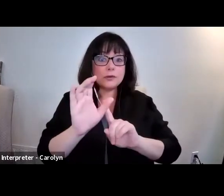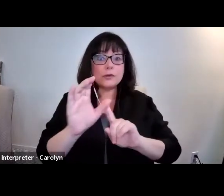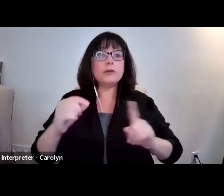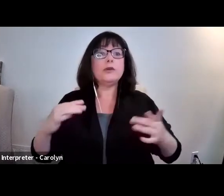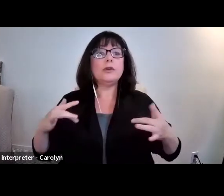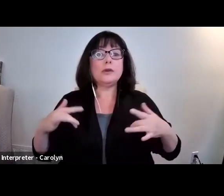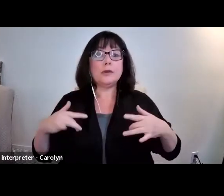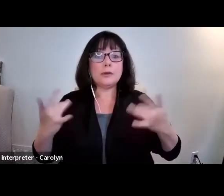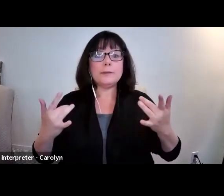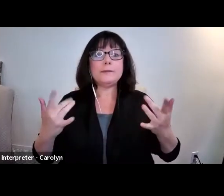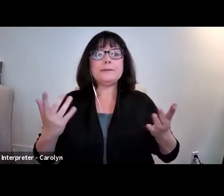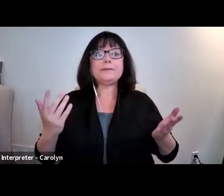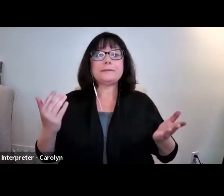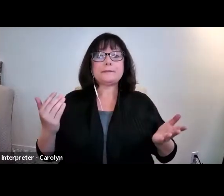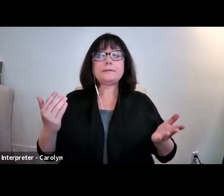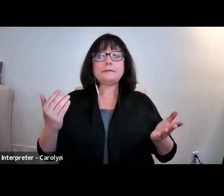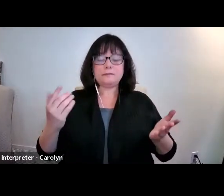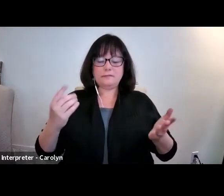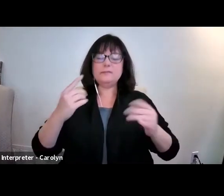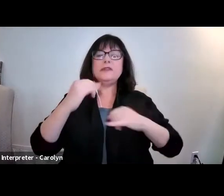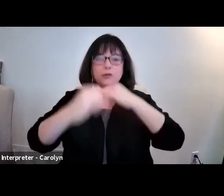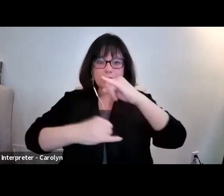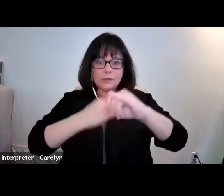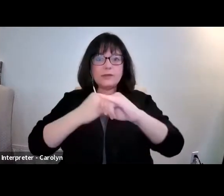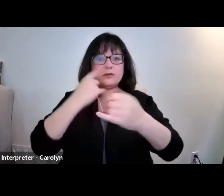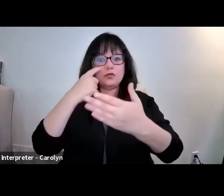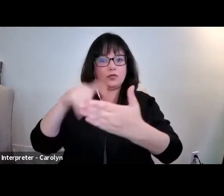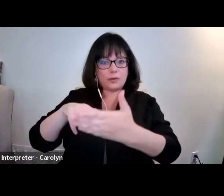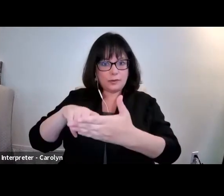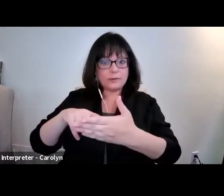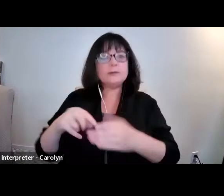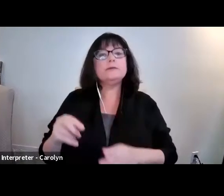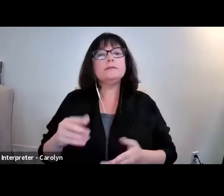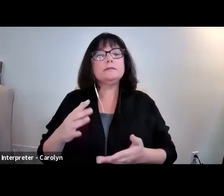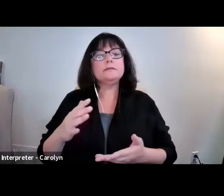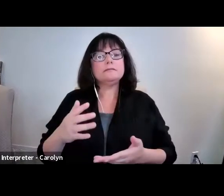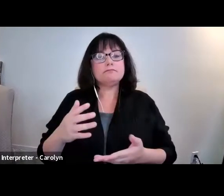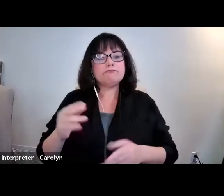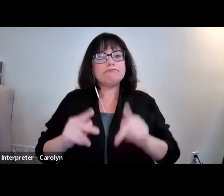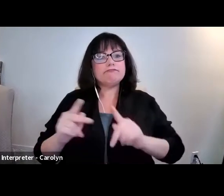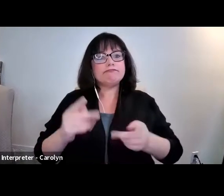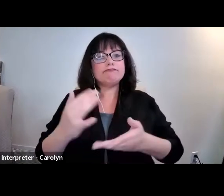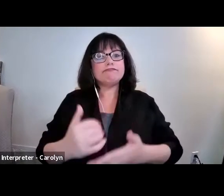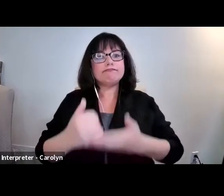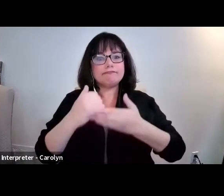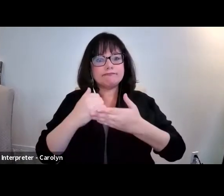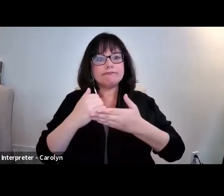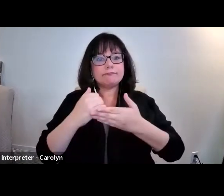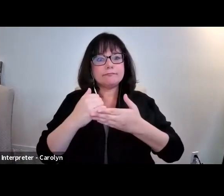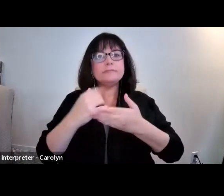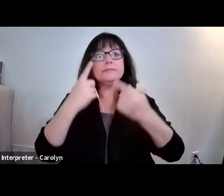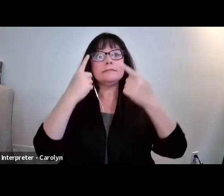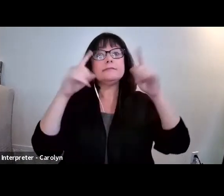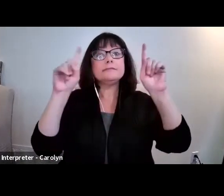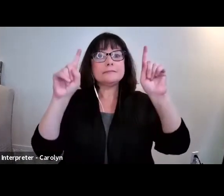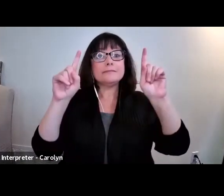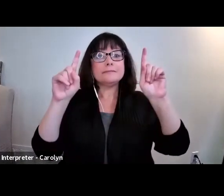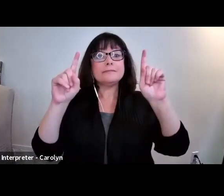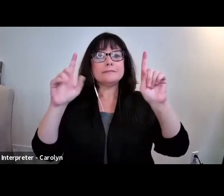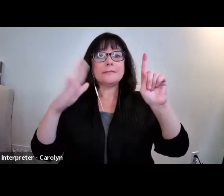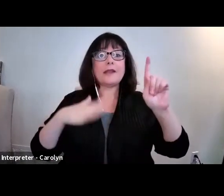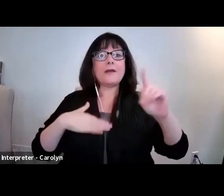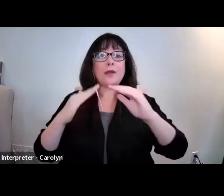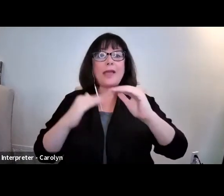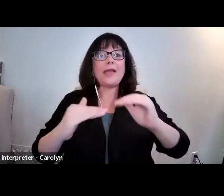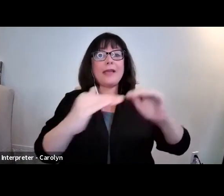and internationally recognized expertise to help us achieve our equity, diversity, and inclusion goals. Together